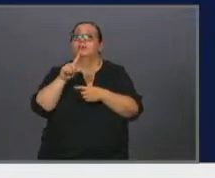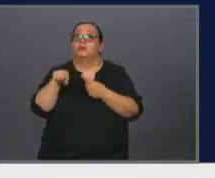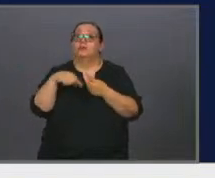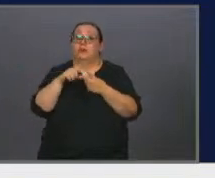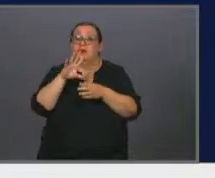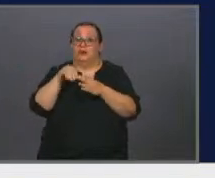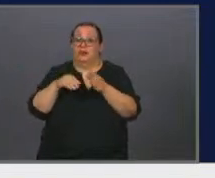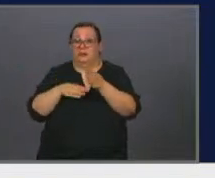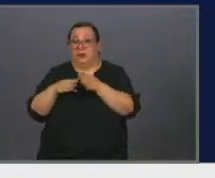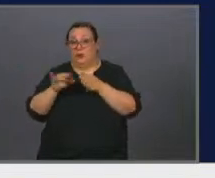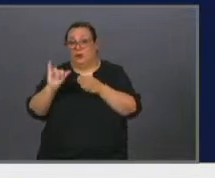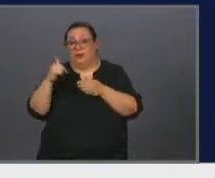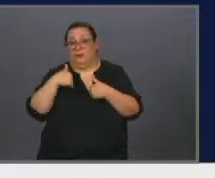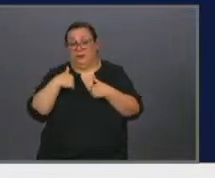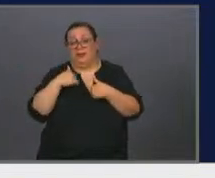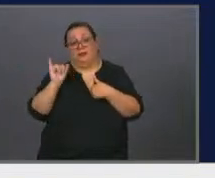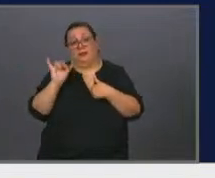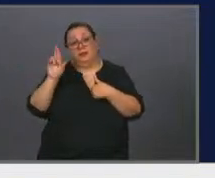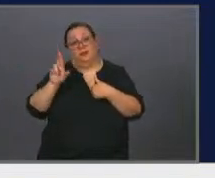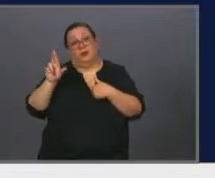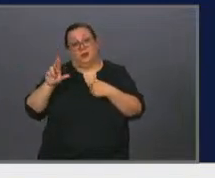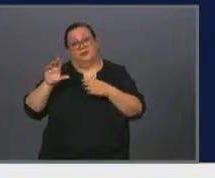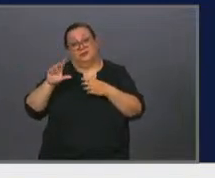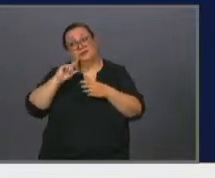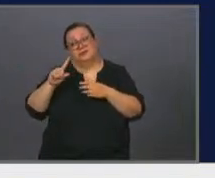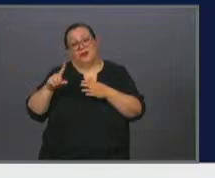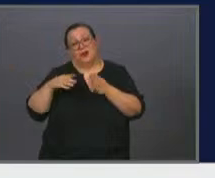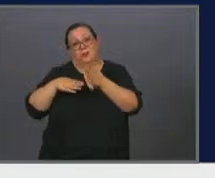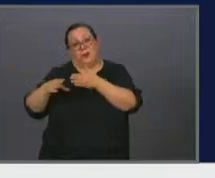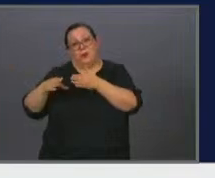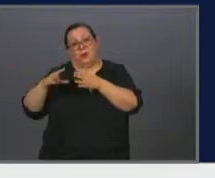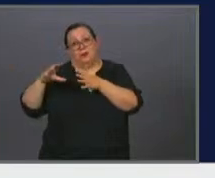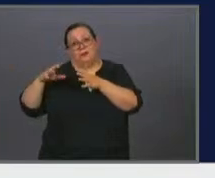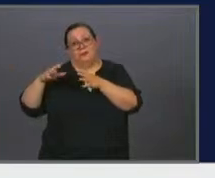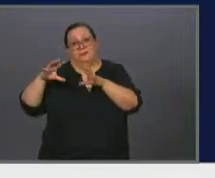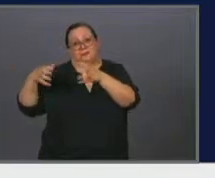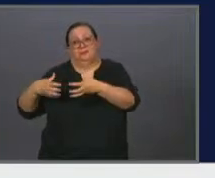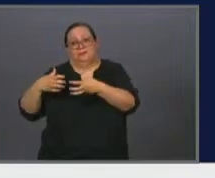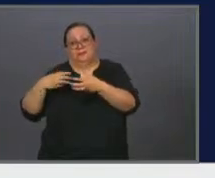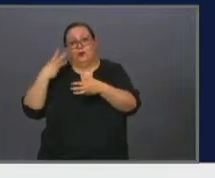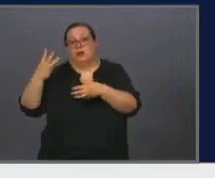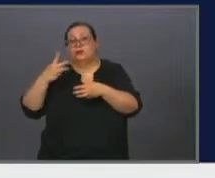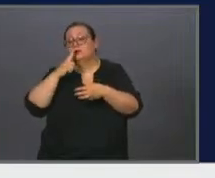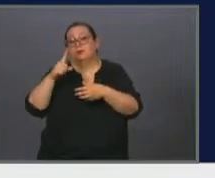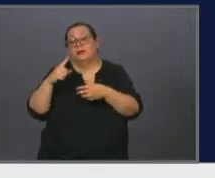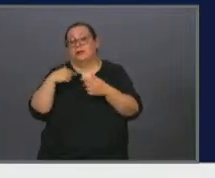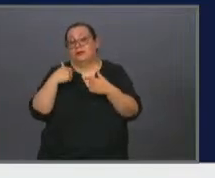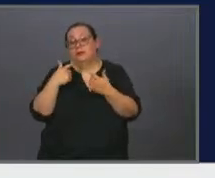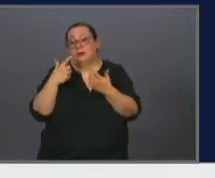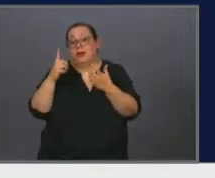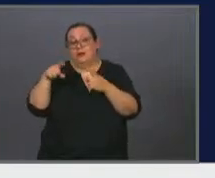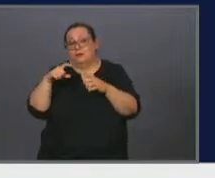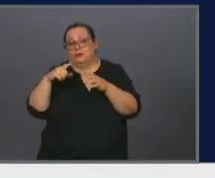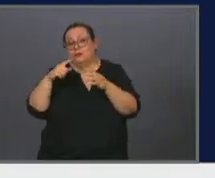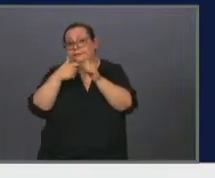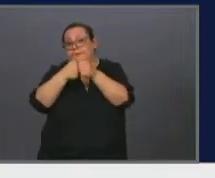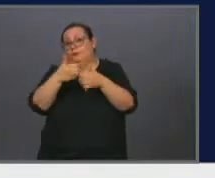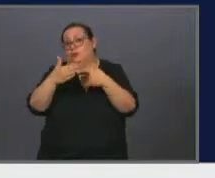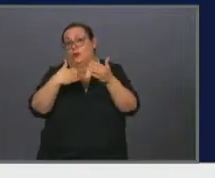like the Republican conference is right now in Washington, and you're subject to whatever Speaker Pelosi wants to put on the floor. They're tough